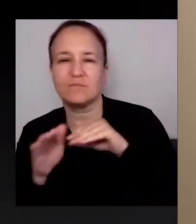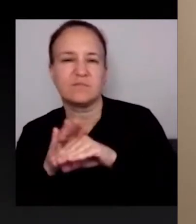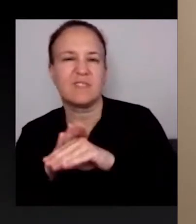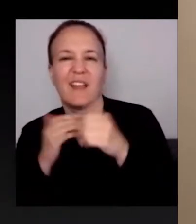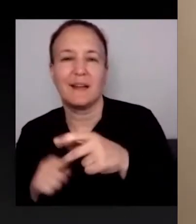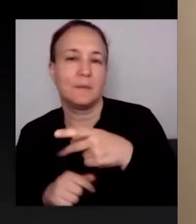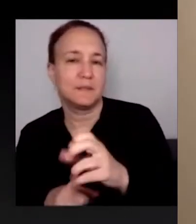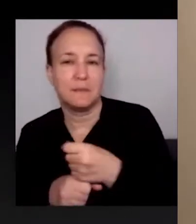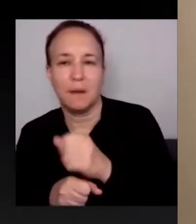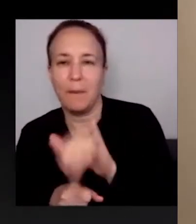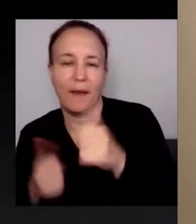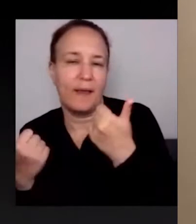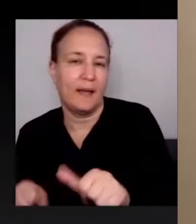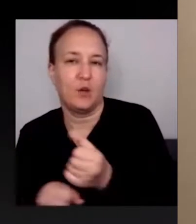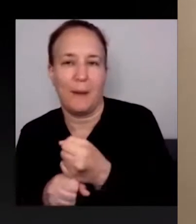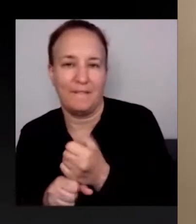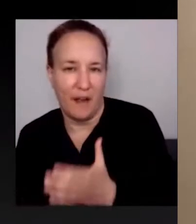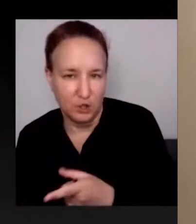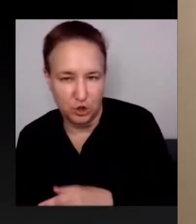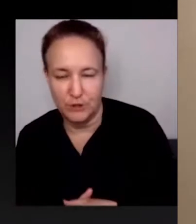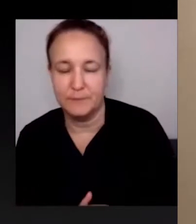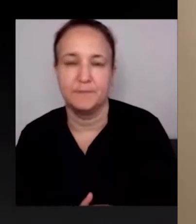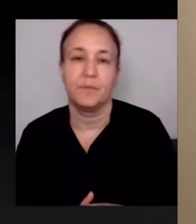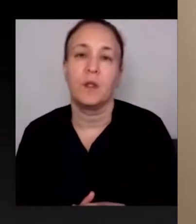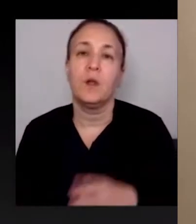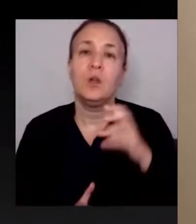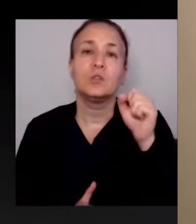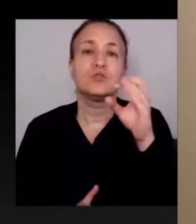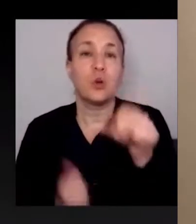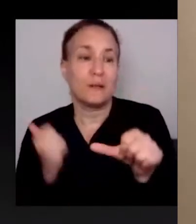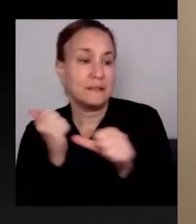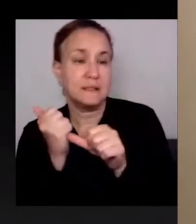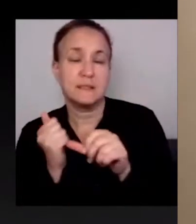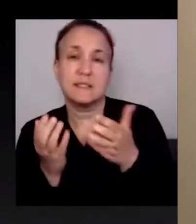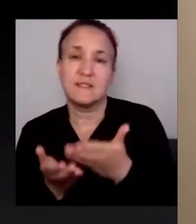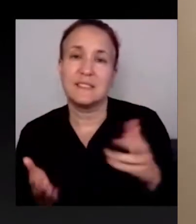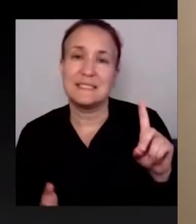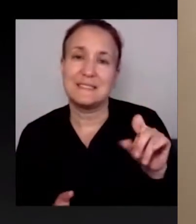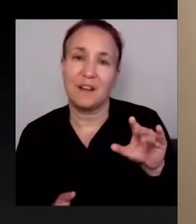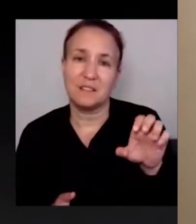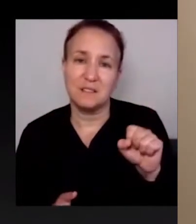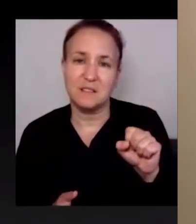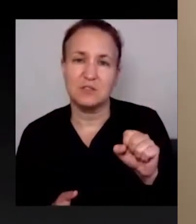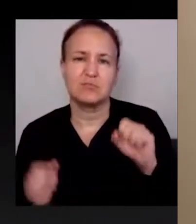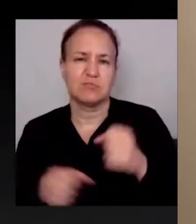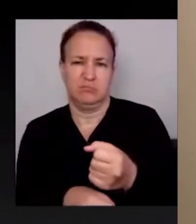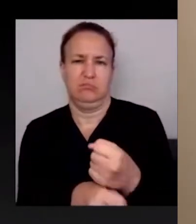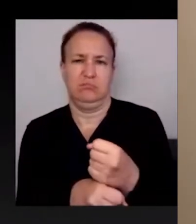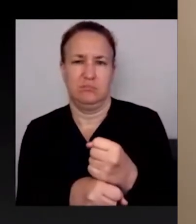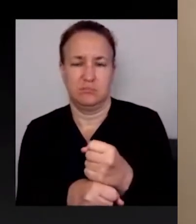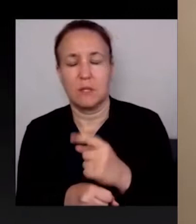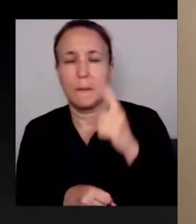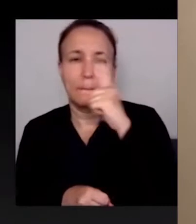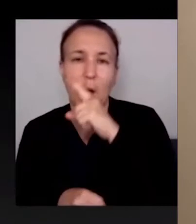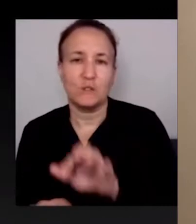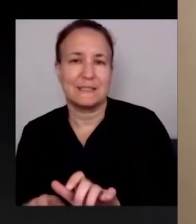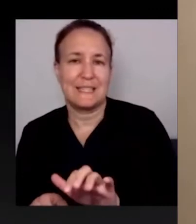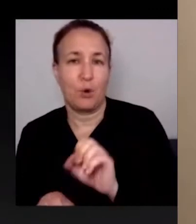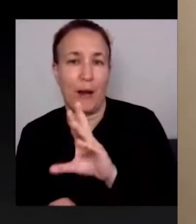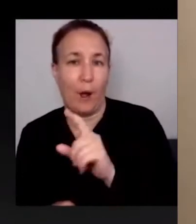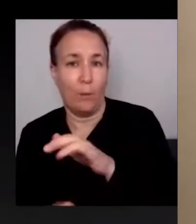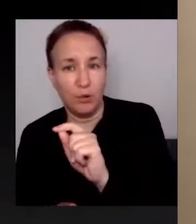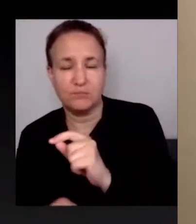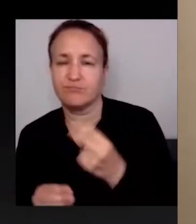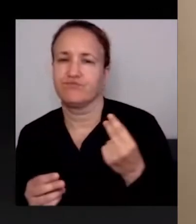any manufacturer. So assistive devices were able to just produce mouse and keyboard output and instantly allow